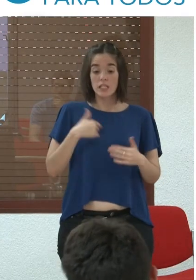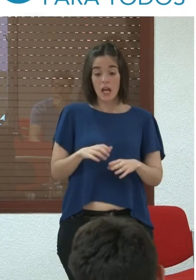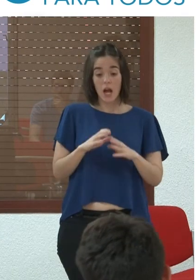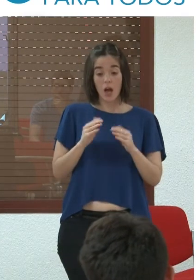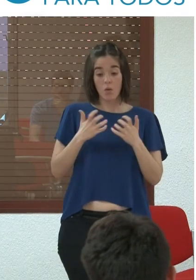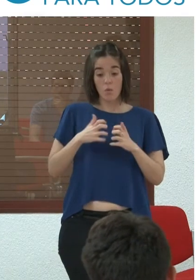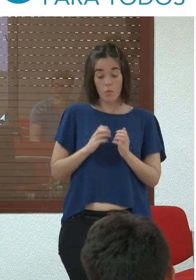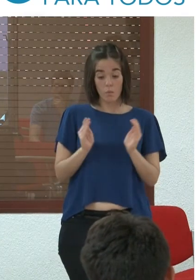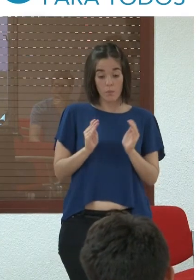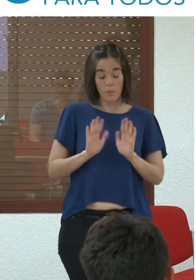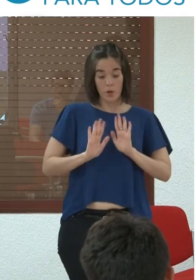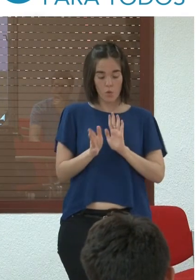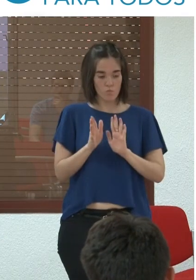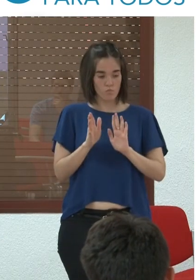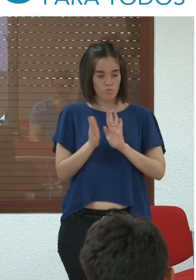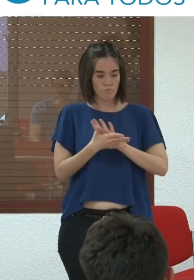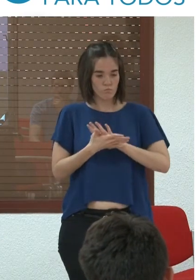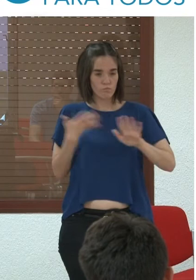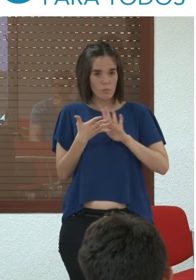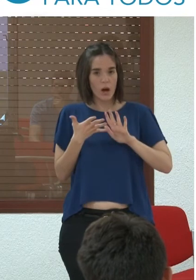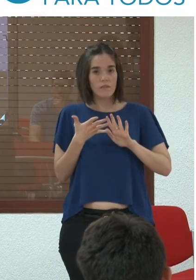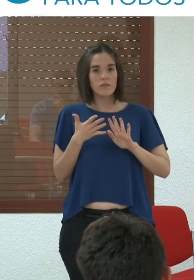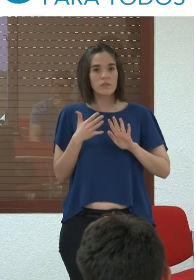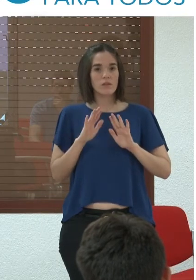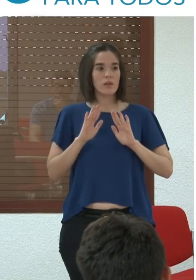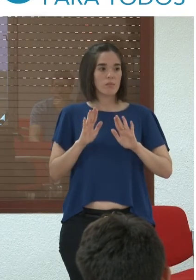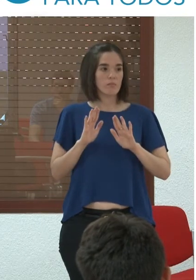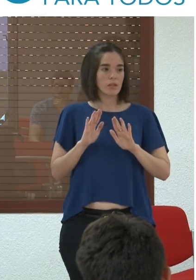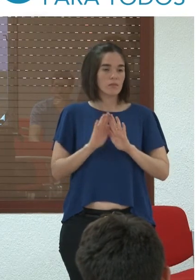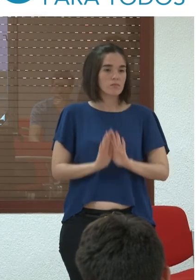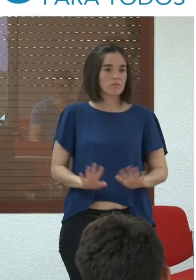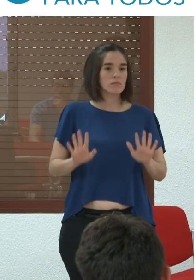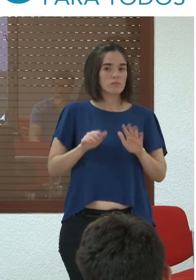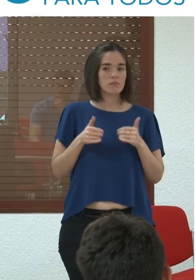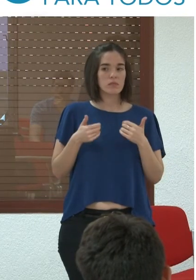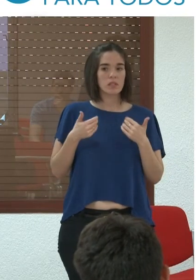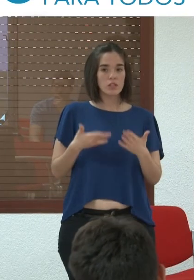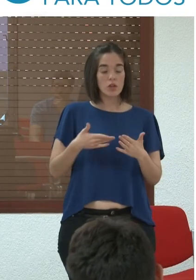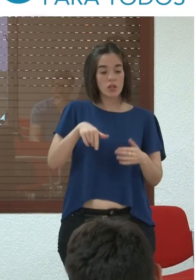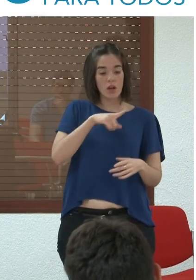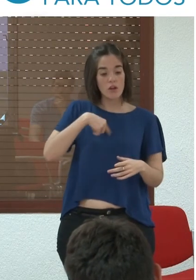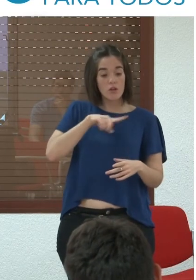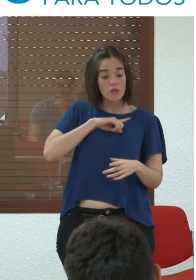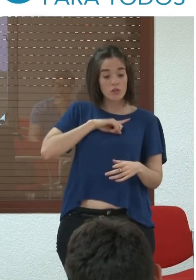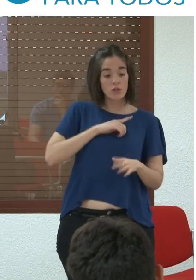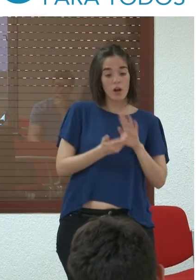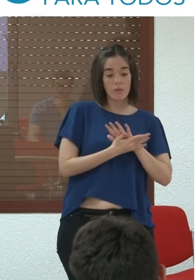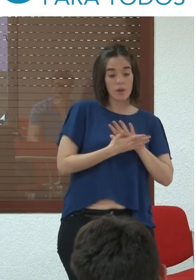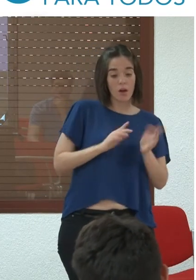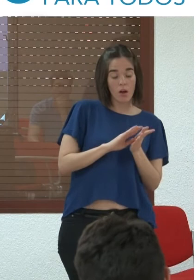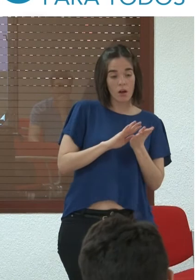We're having small engines that are capable of providing a great deal of speed, but they're not moving very